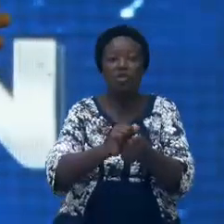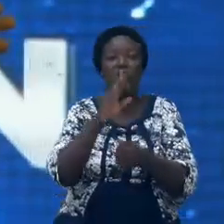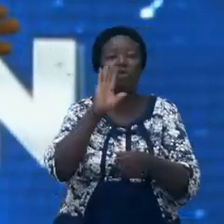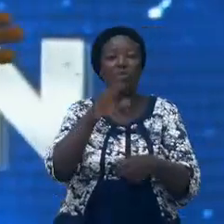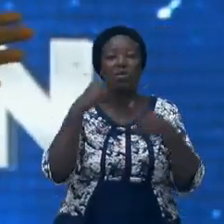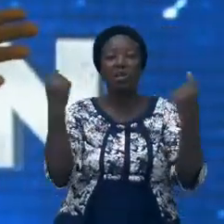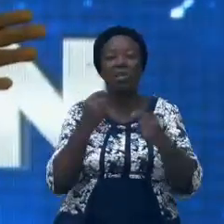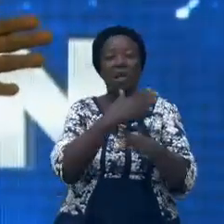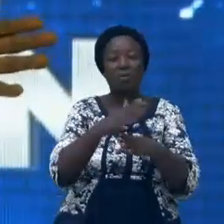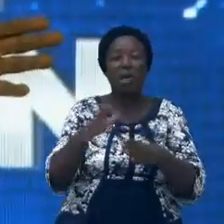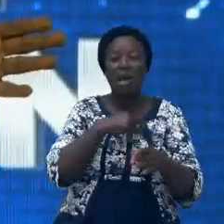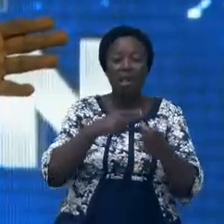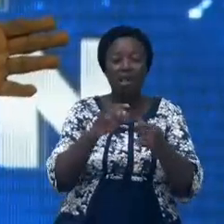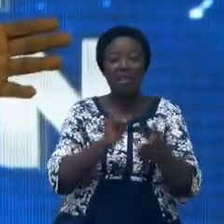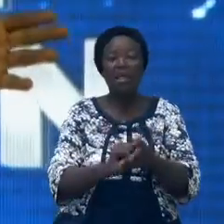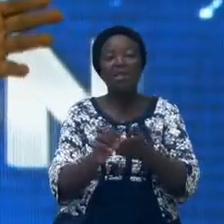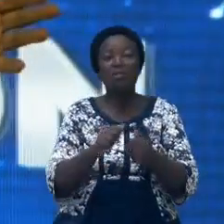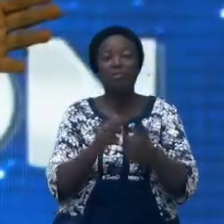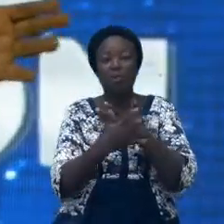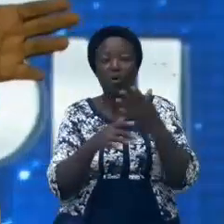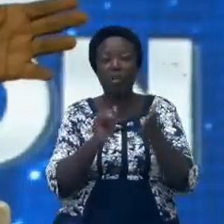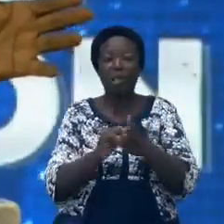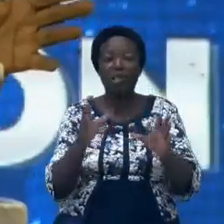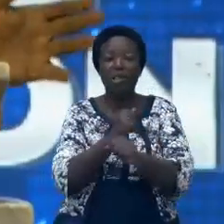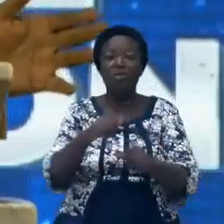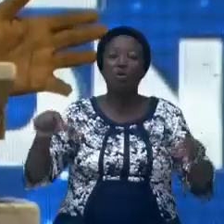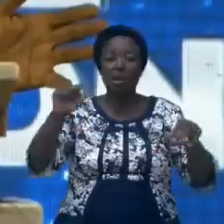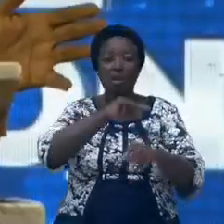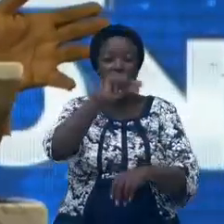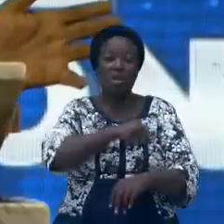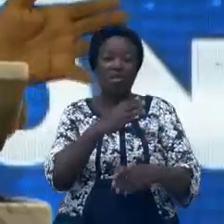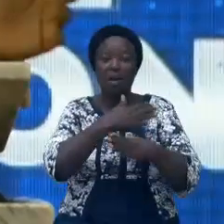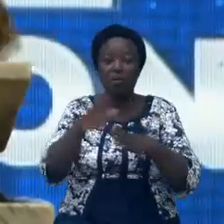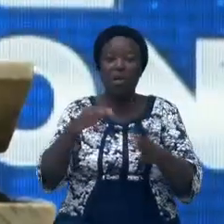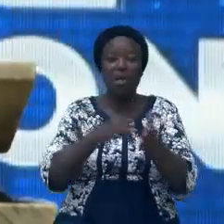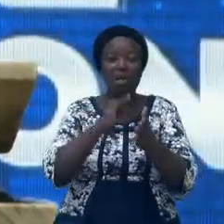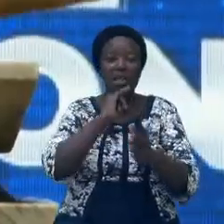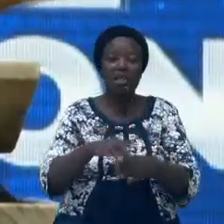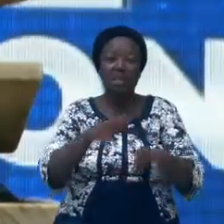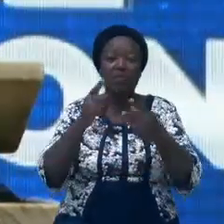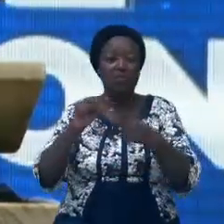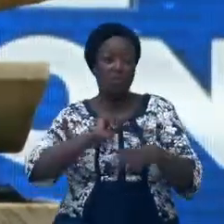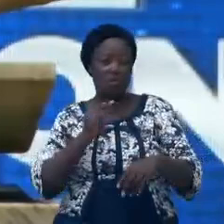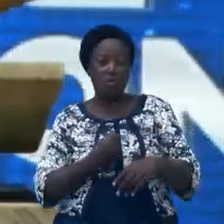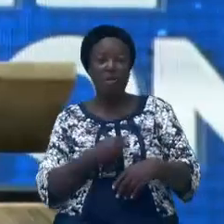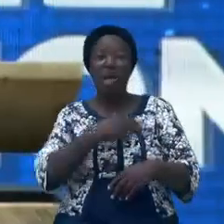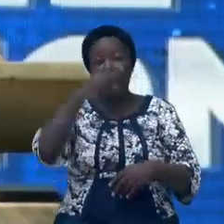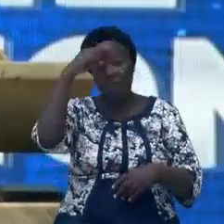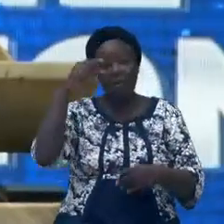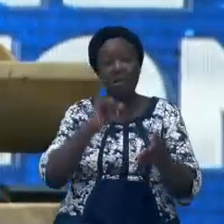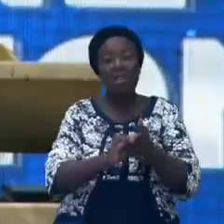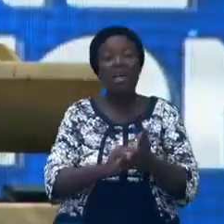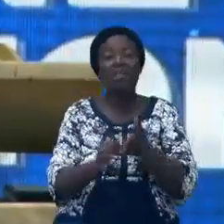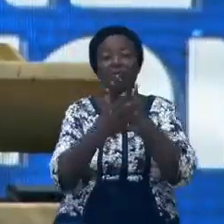that washes your sins away, and the blood that takes your guilt away, it's already shed.